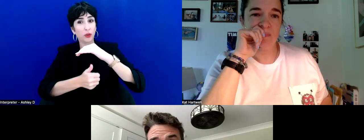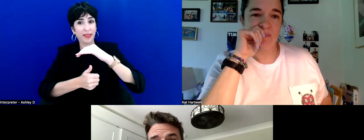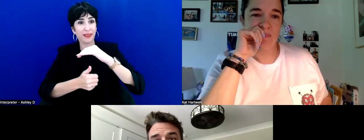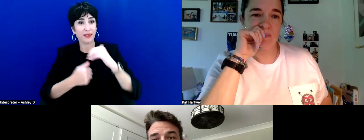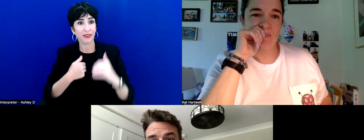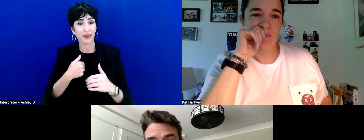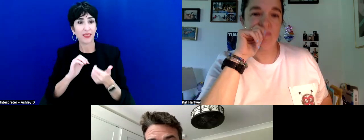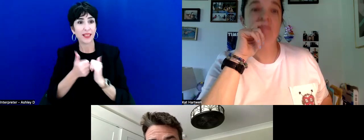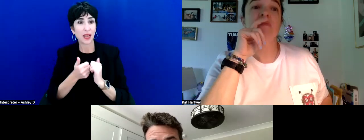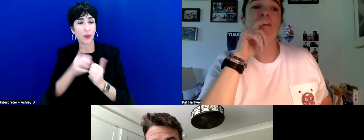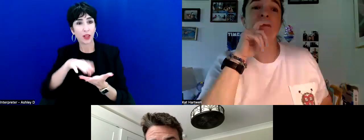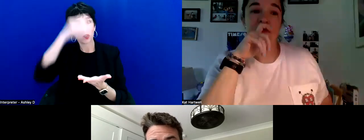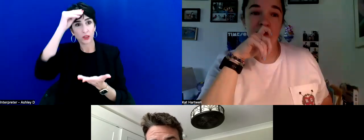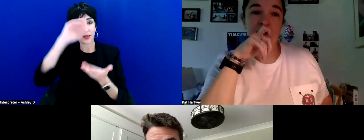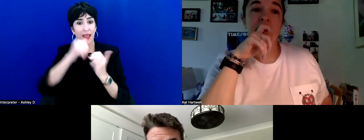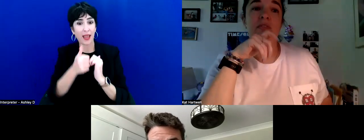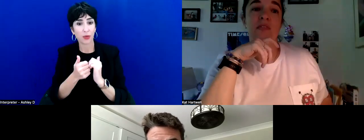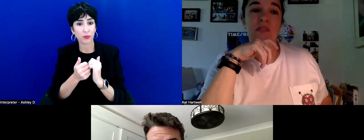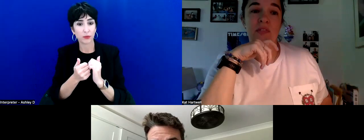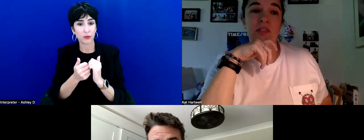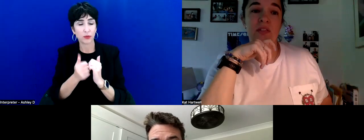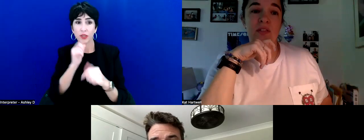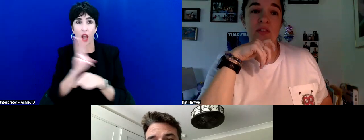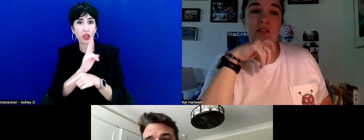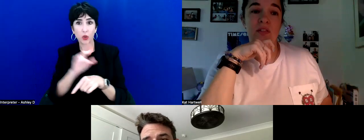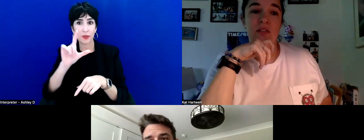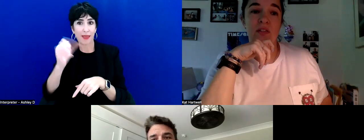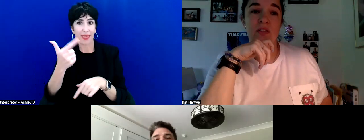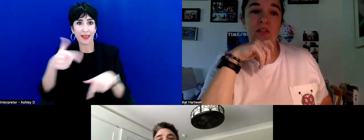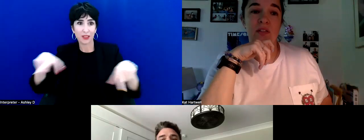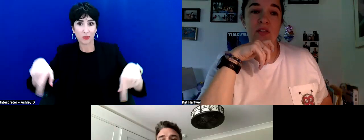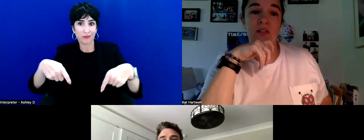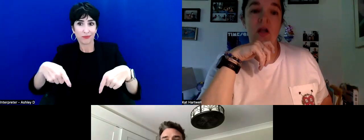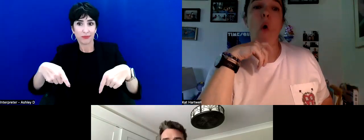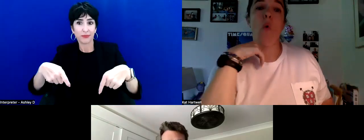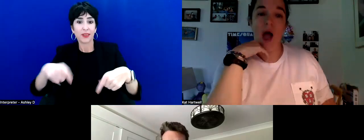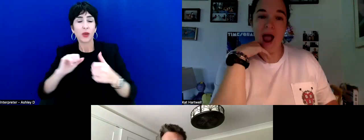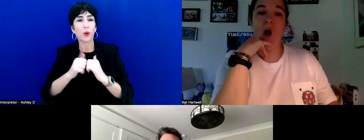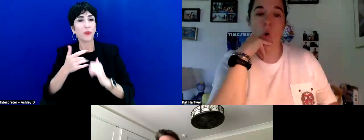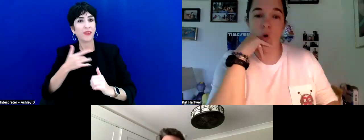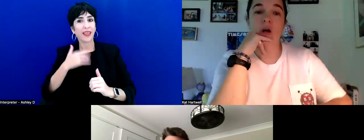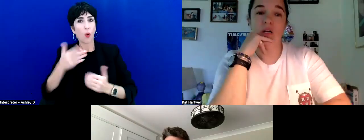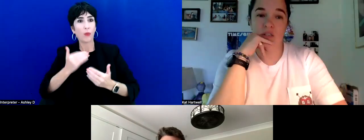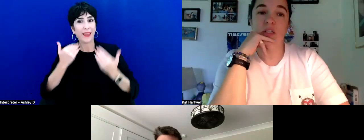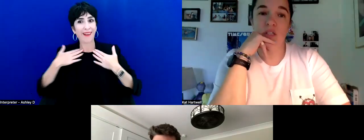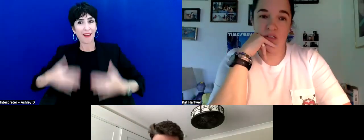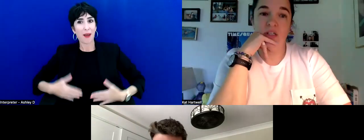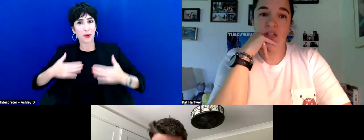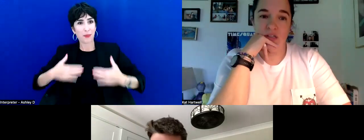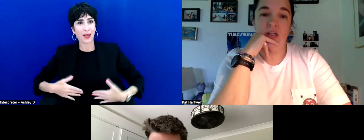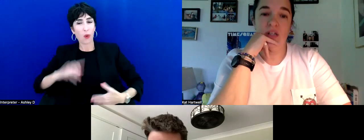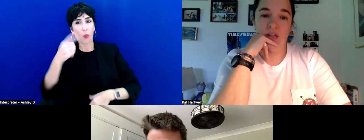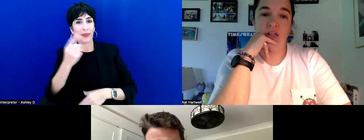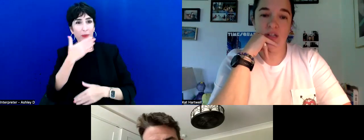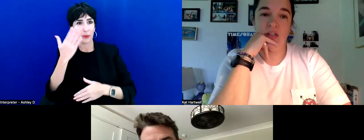and that's how I would learn how to not use my legs and how it would feel to have just upper body Wow. only.